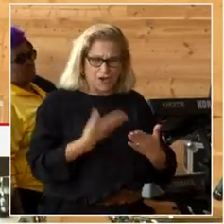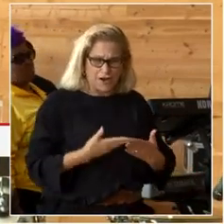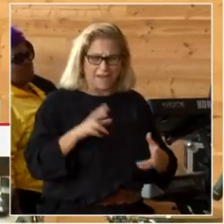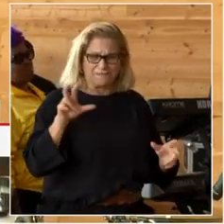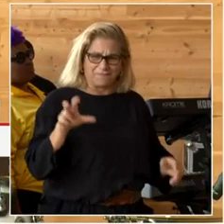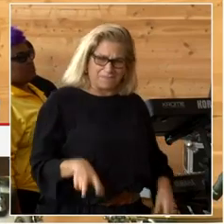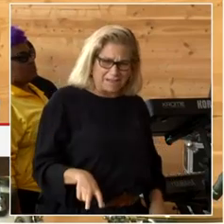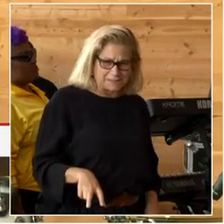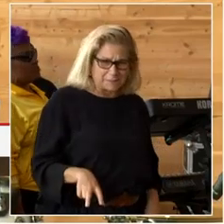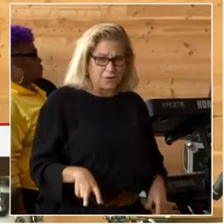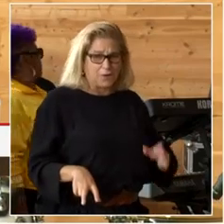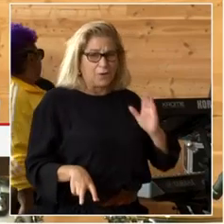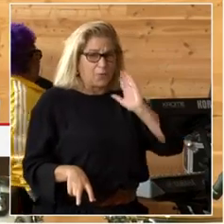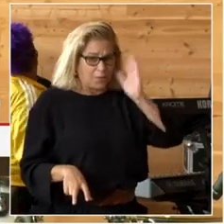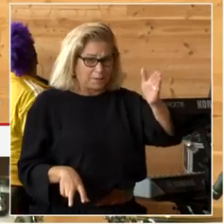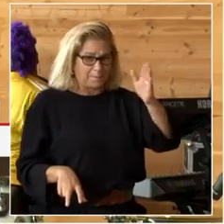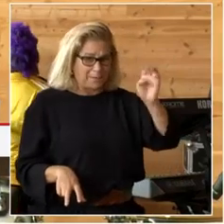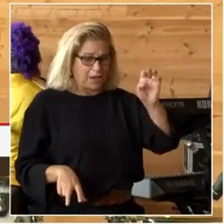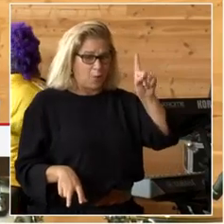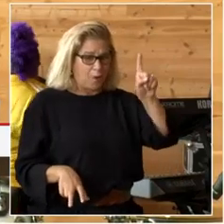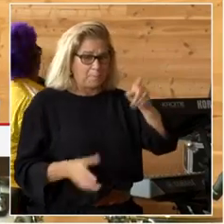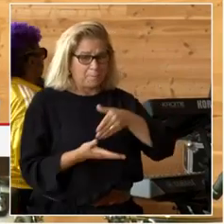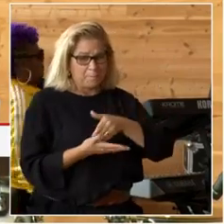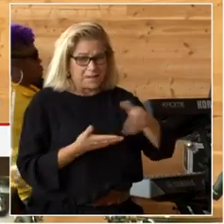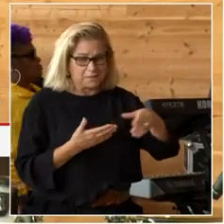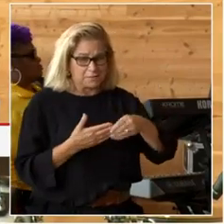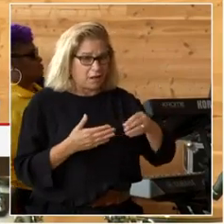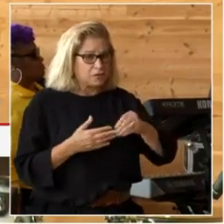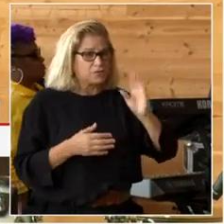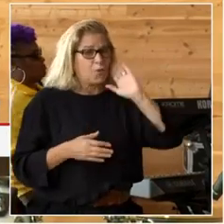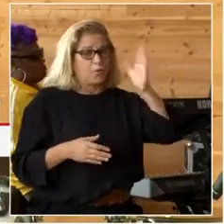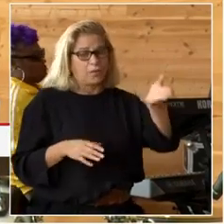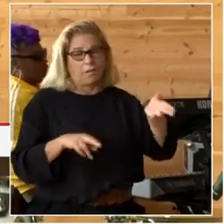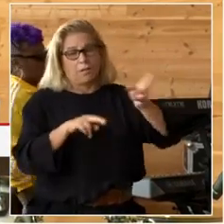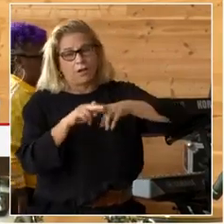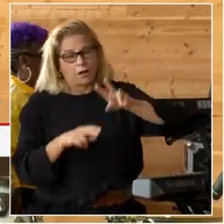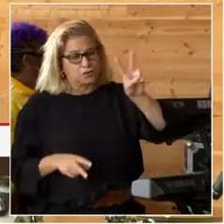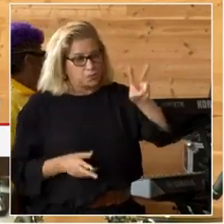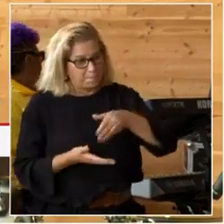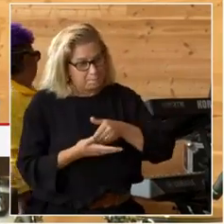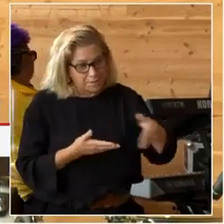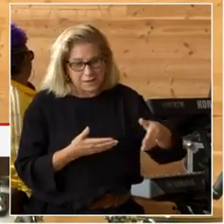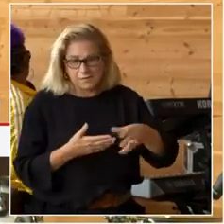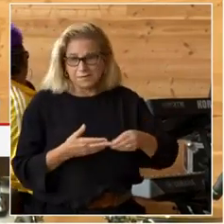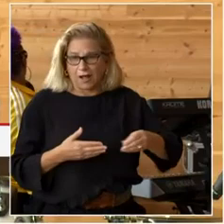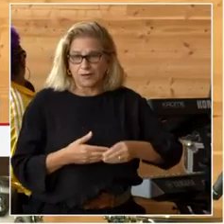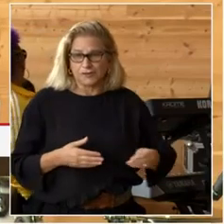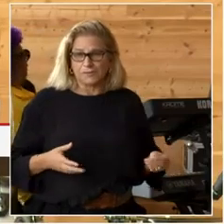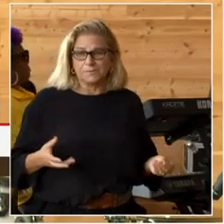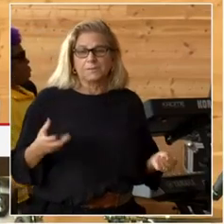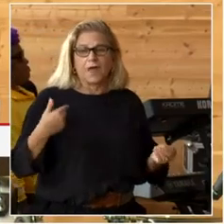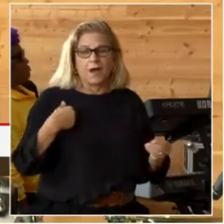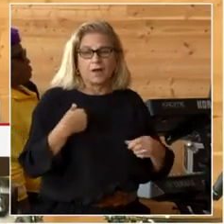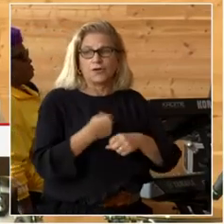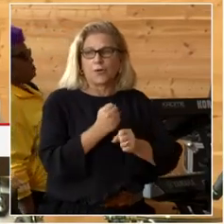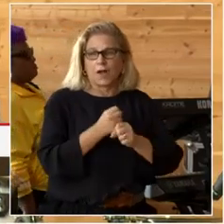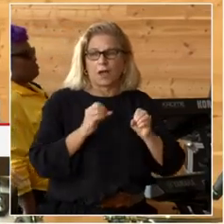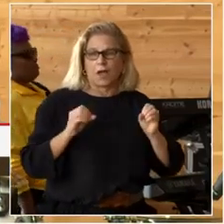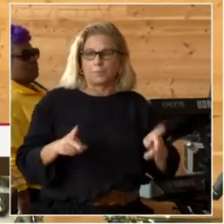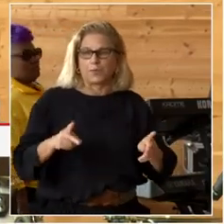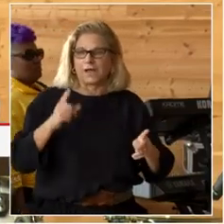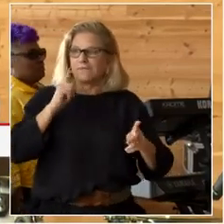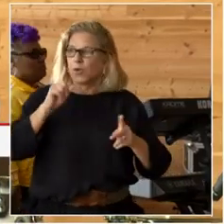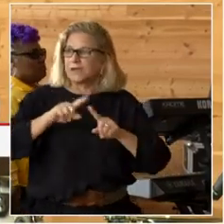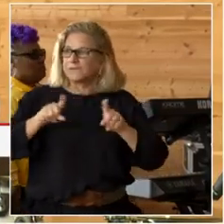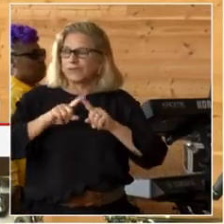million on the way to another $2 million. And she will create opportunities for other entrepreneurs like